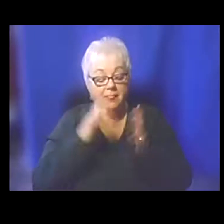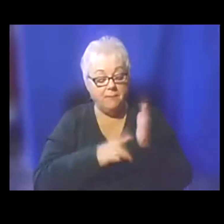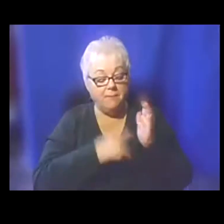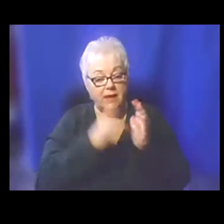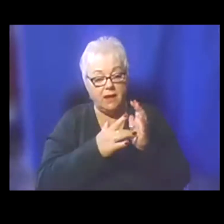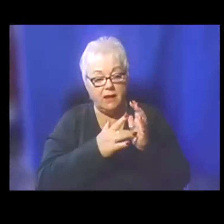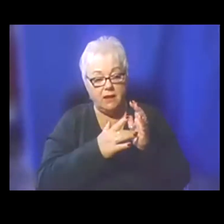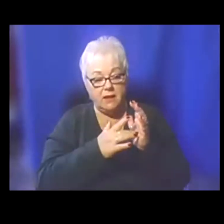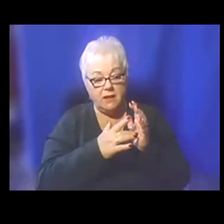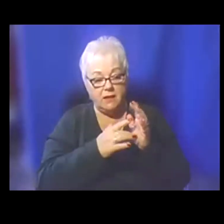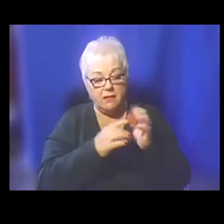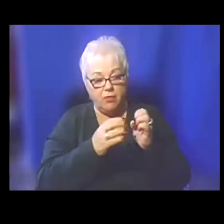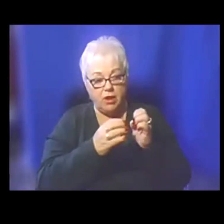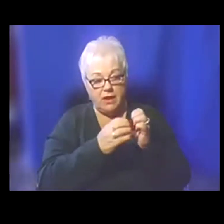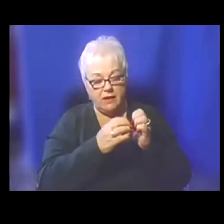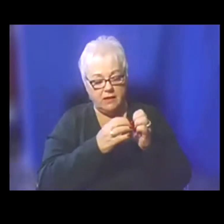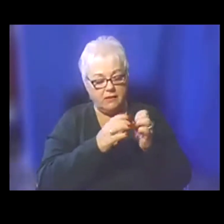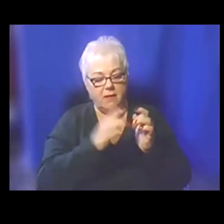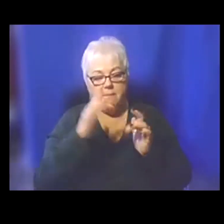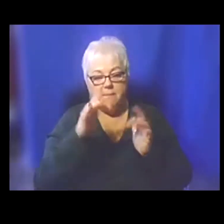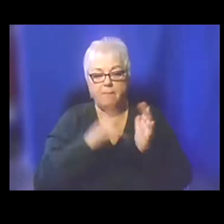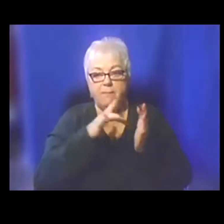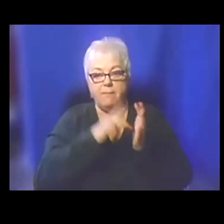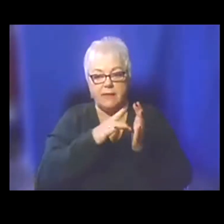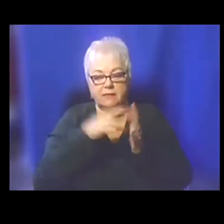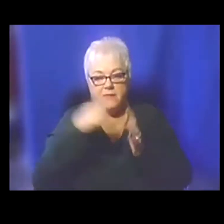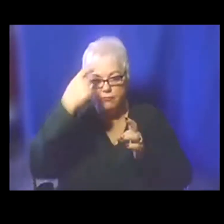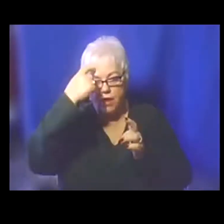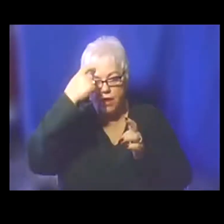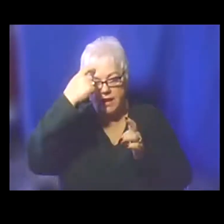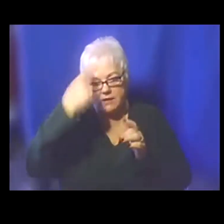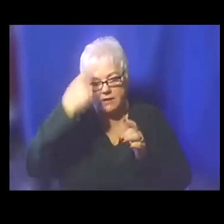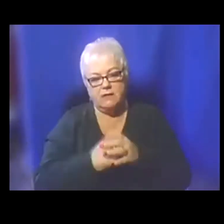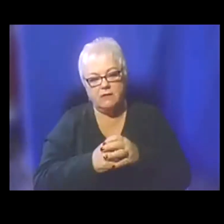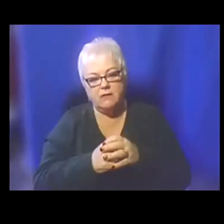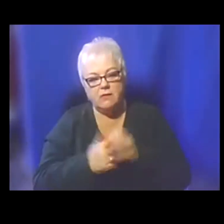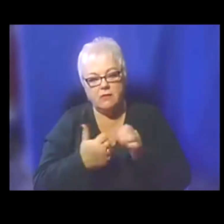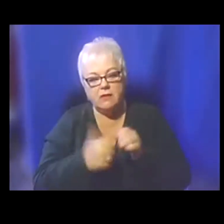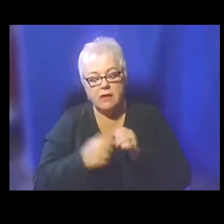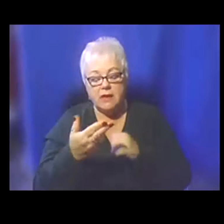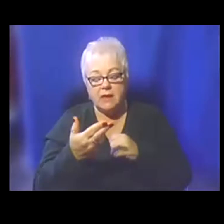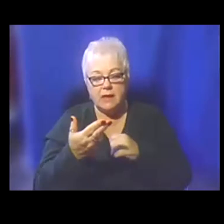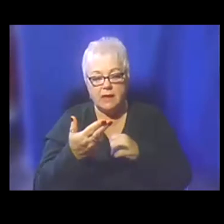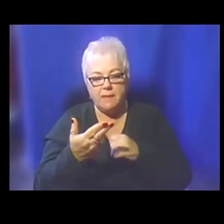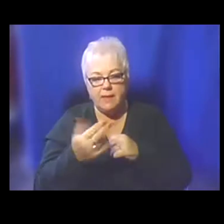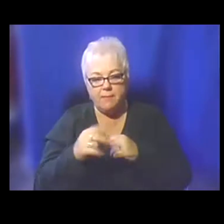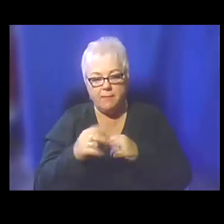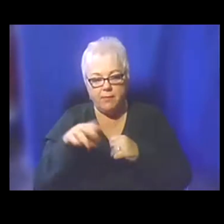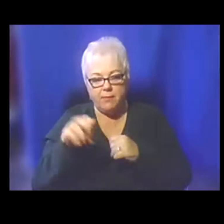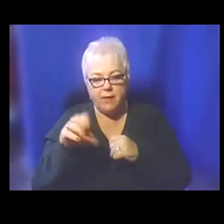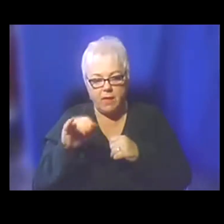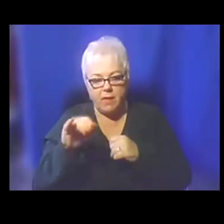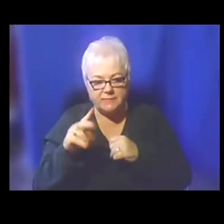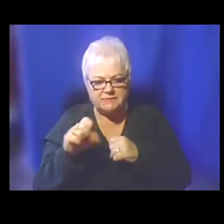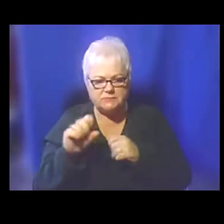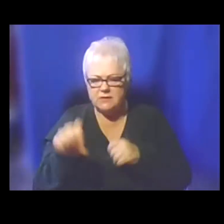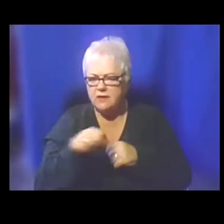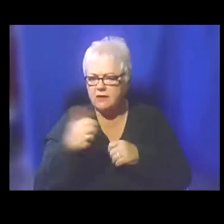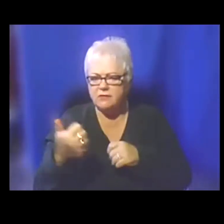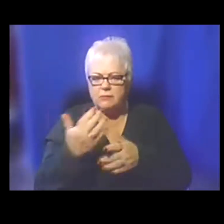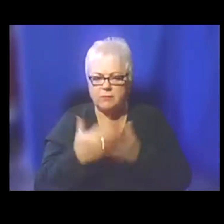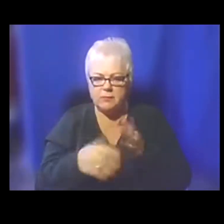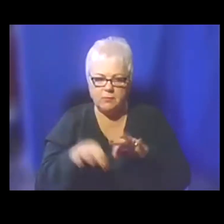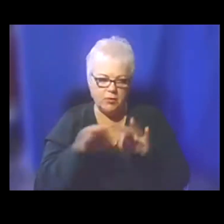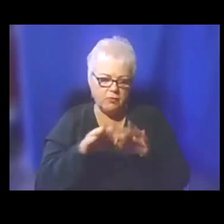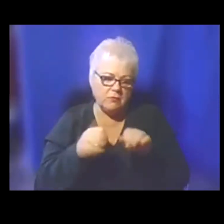of our brain, midbrain. Remember that. We said hippocampus. What other part is really important to remember?